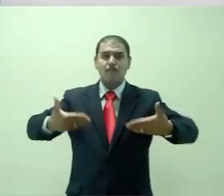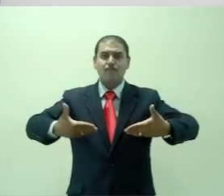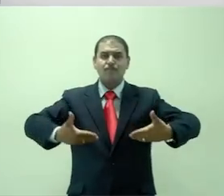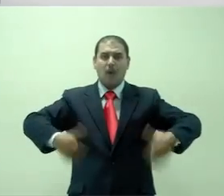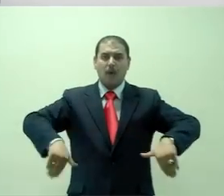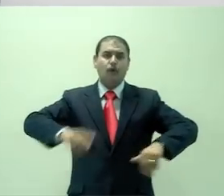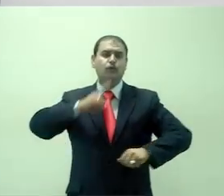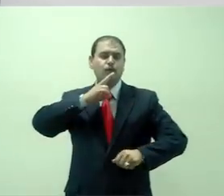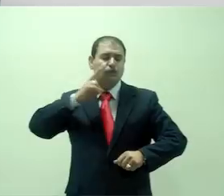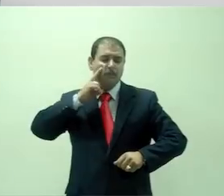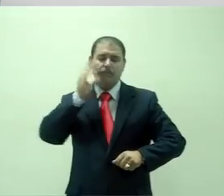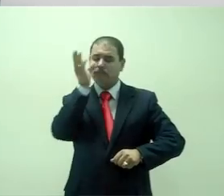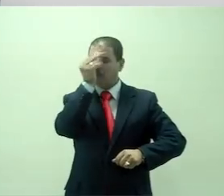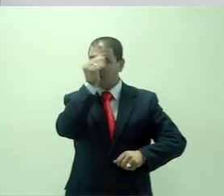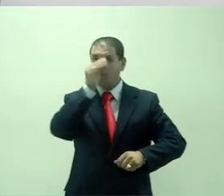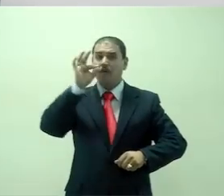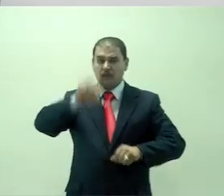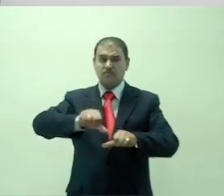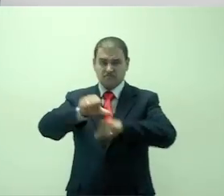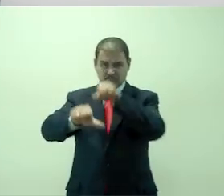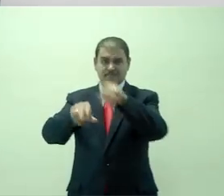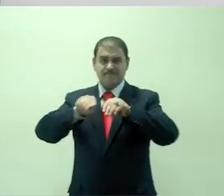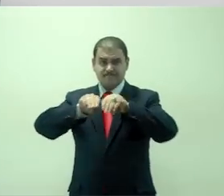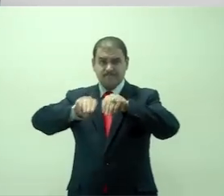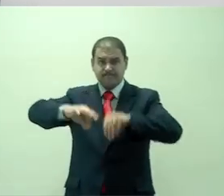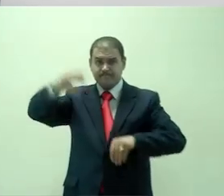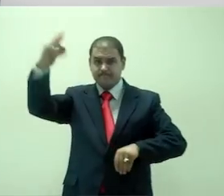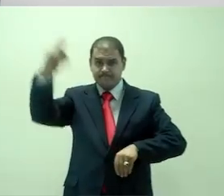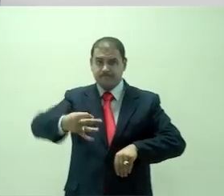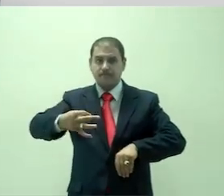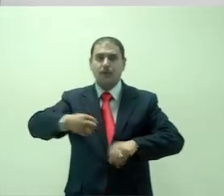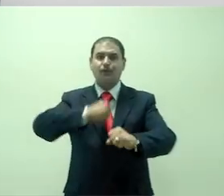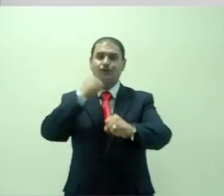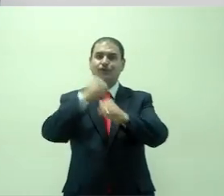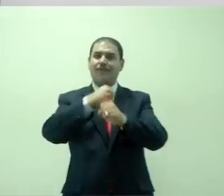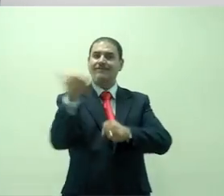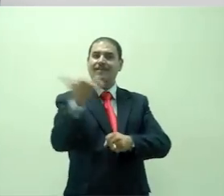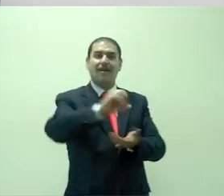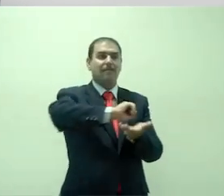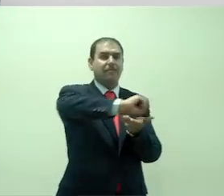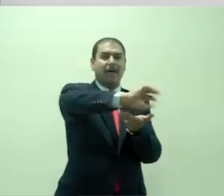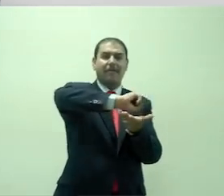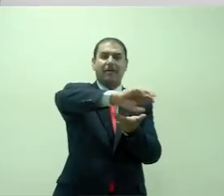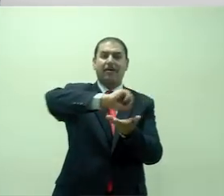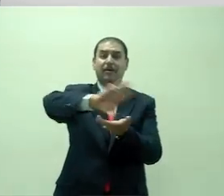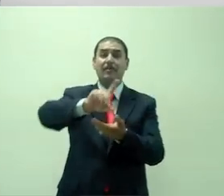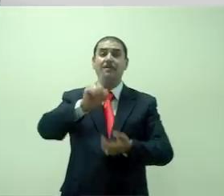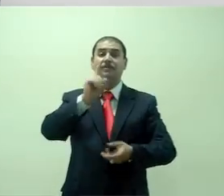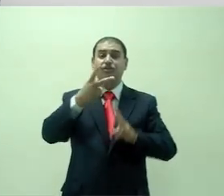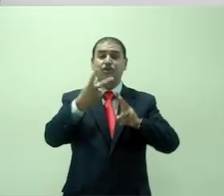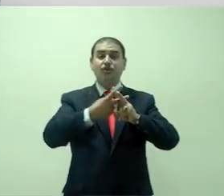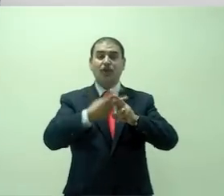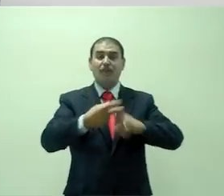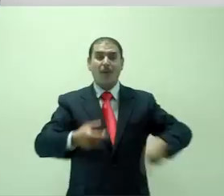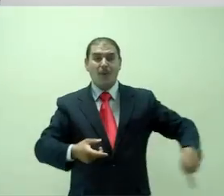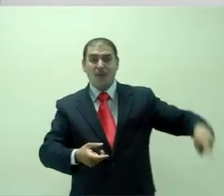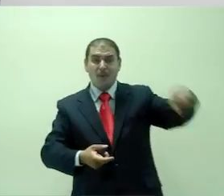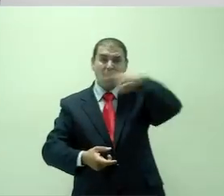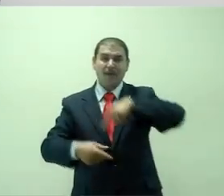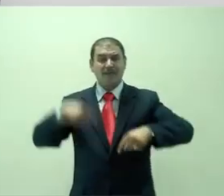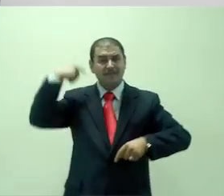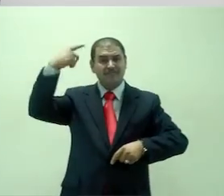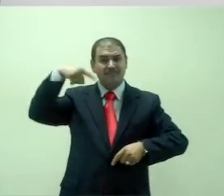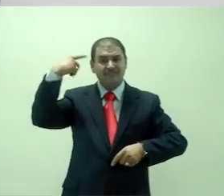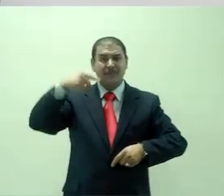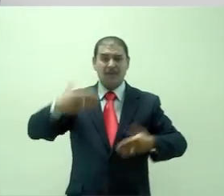on implementing our inclusive education policy or strategy as outlined in the national strategy for